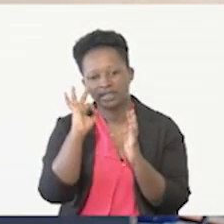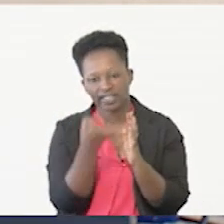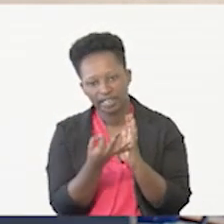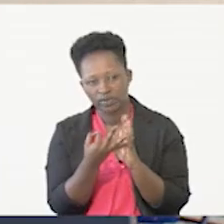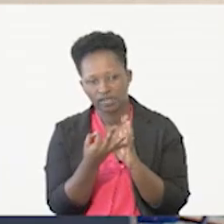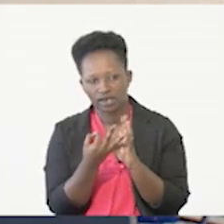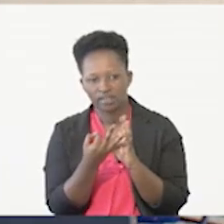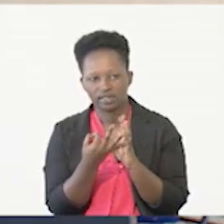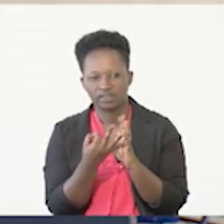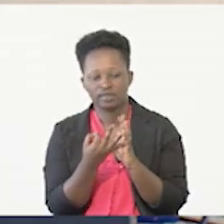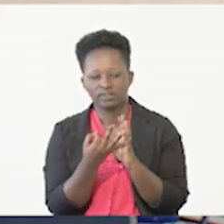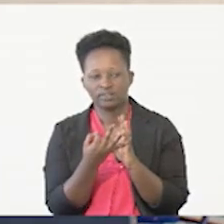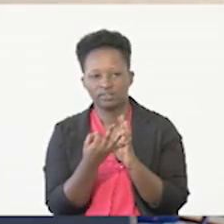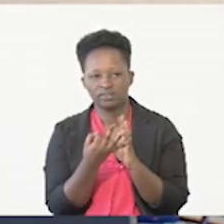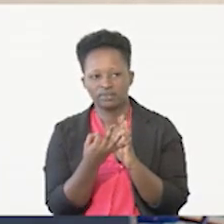3,000.